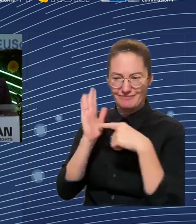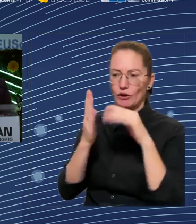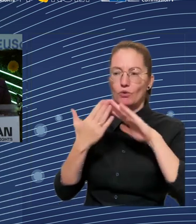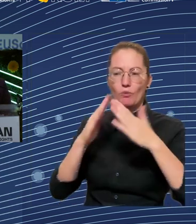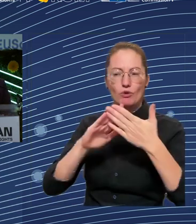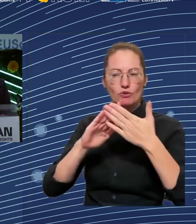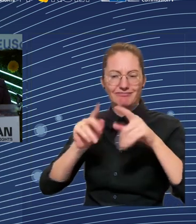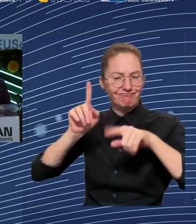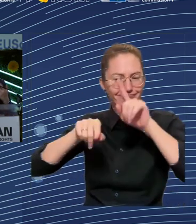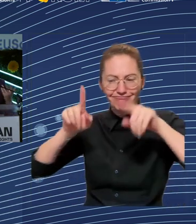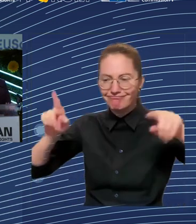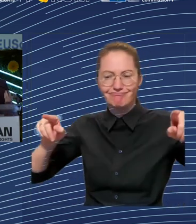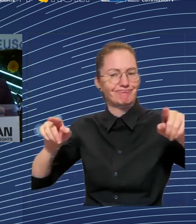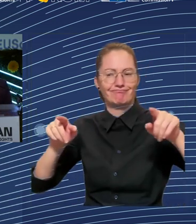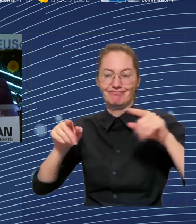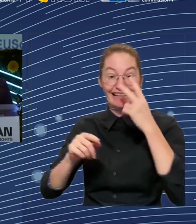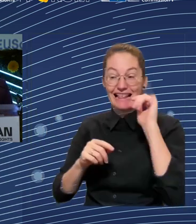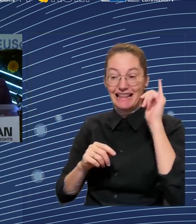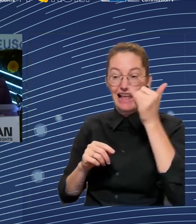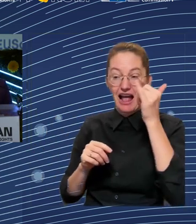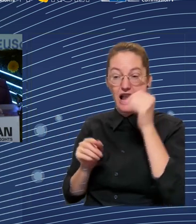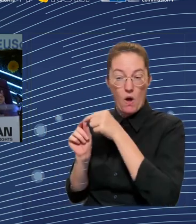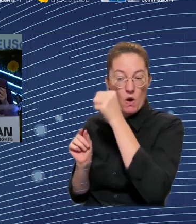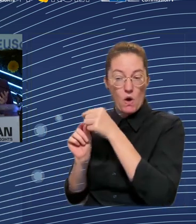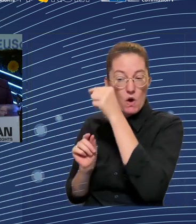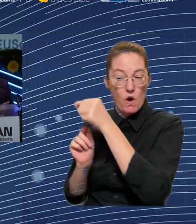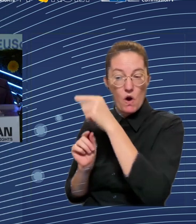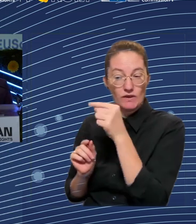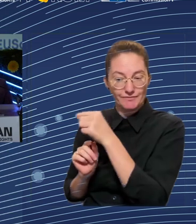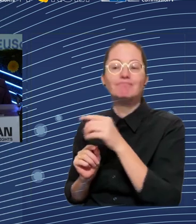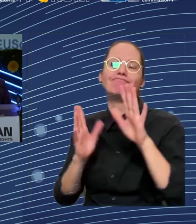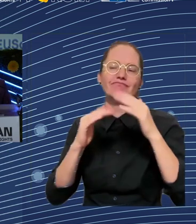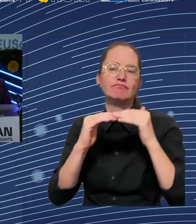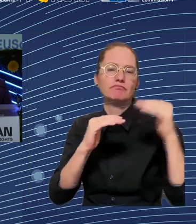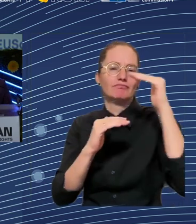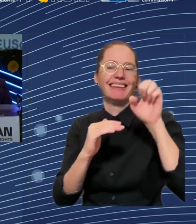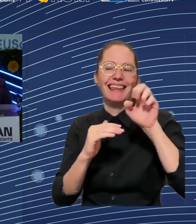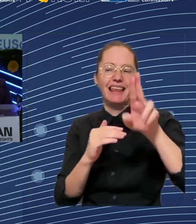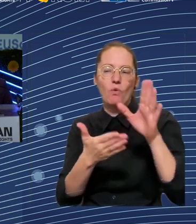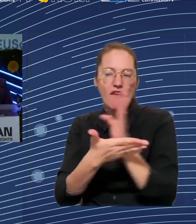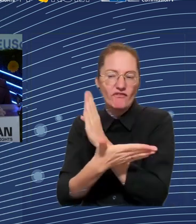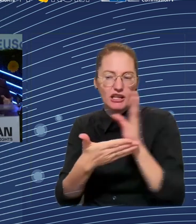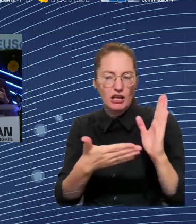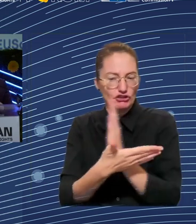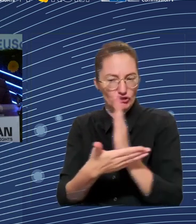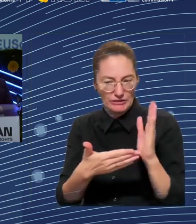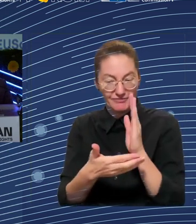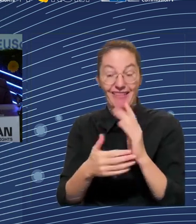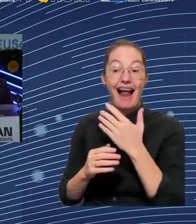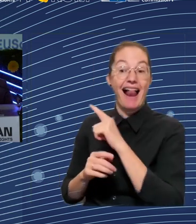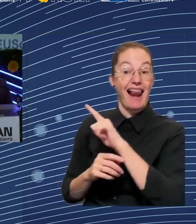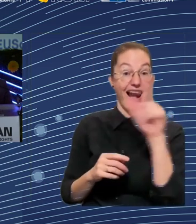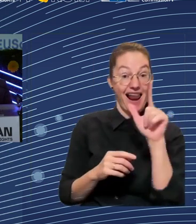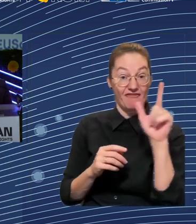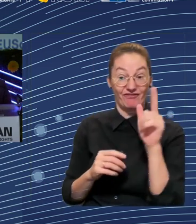So we then looked at into dimensions of job quality that stand out for shortage occupations at the higher end of the